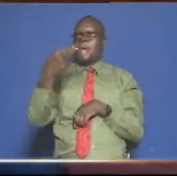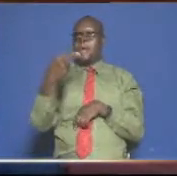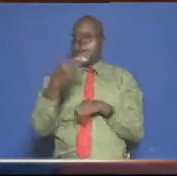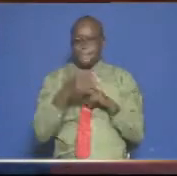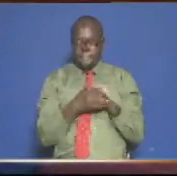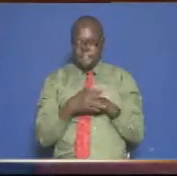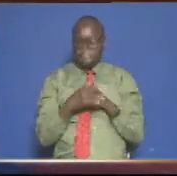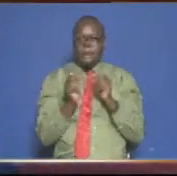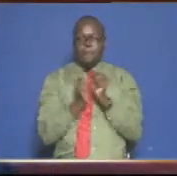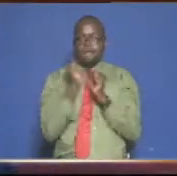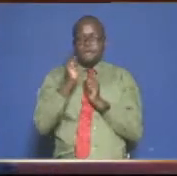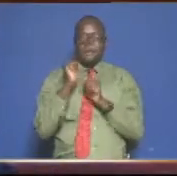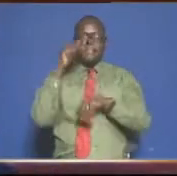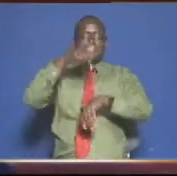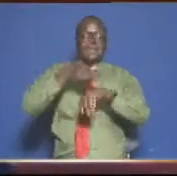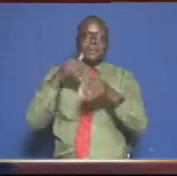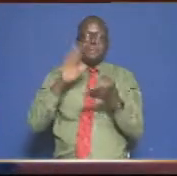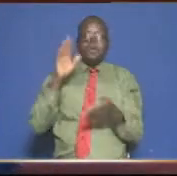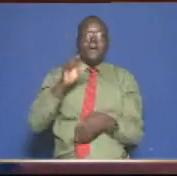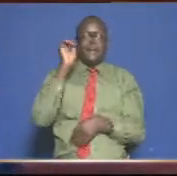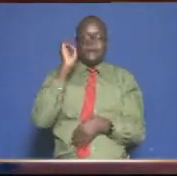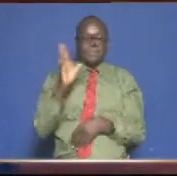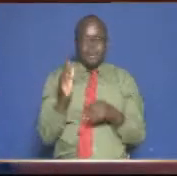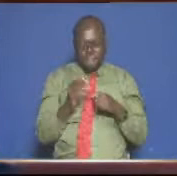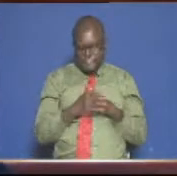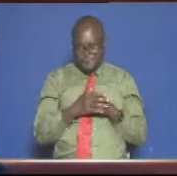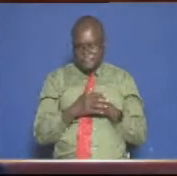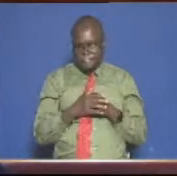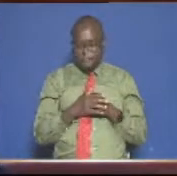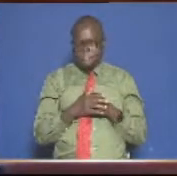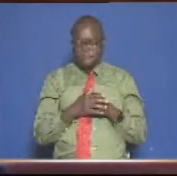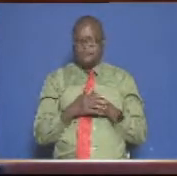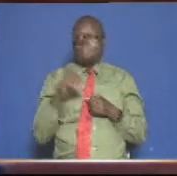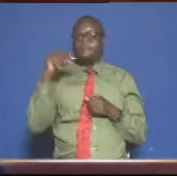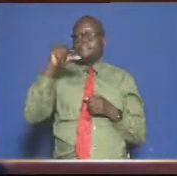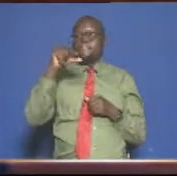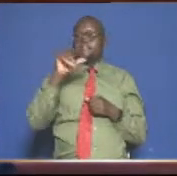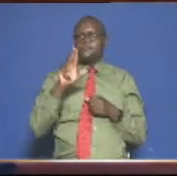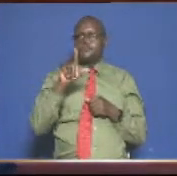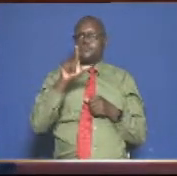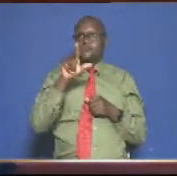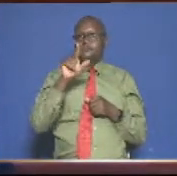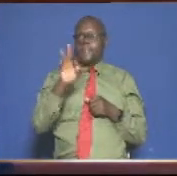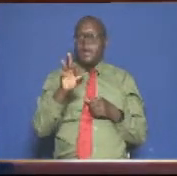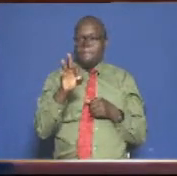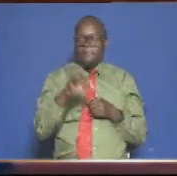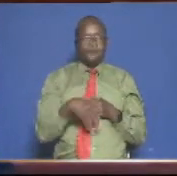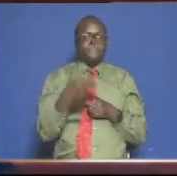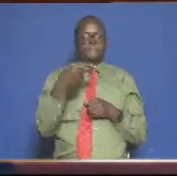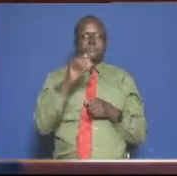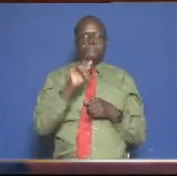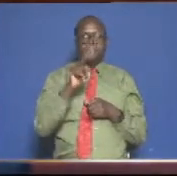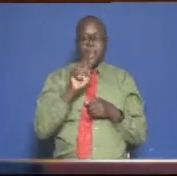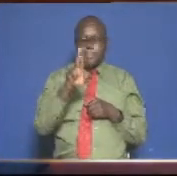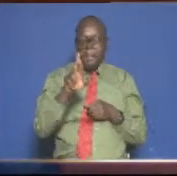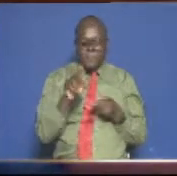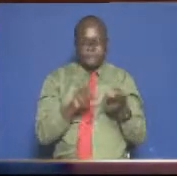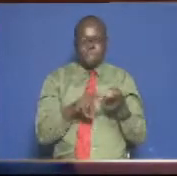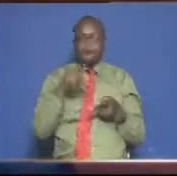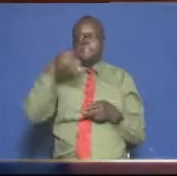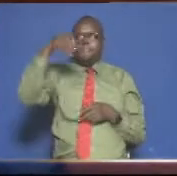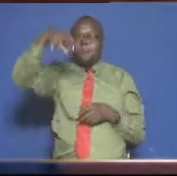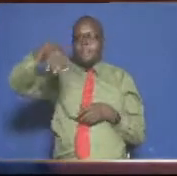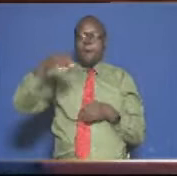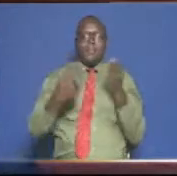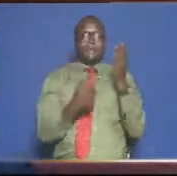15 times more expensive. Mr. Speaker, Gulf, Iba Africa, PowerTech